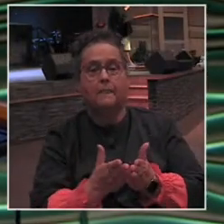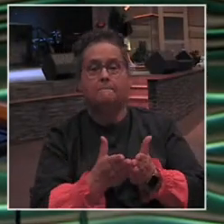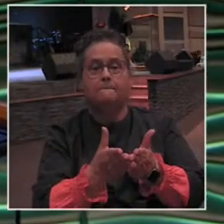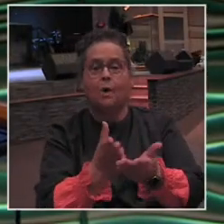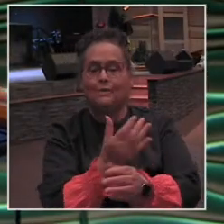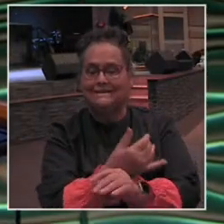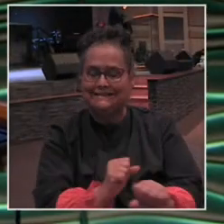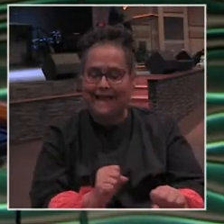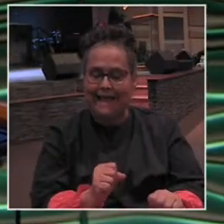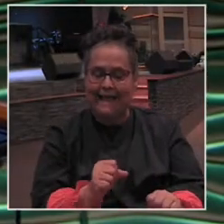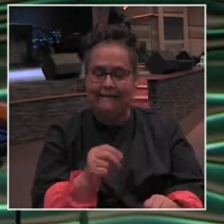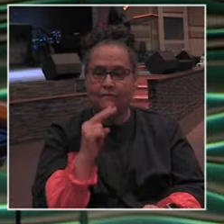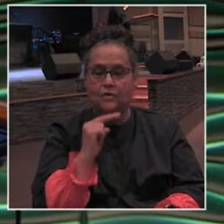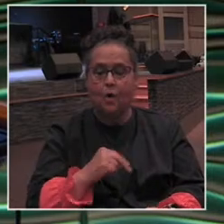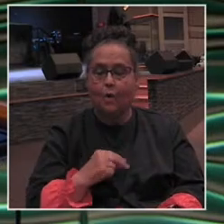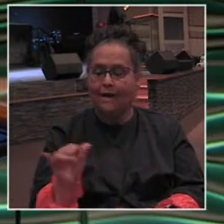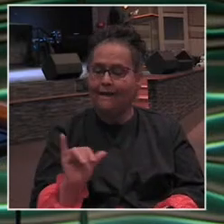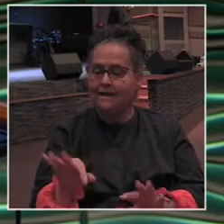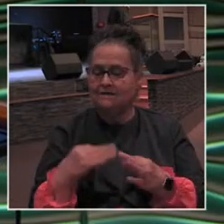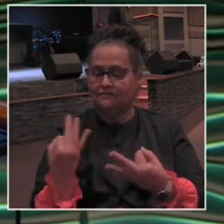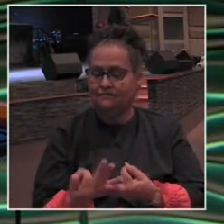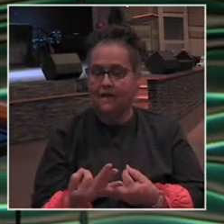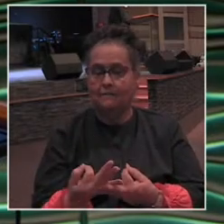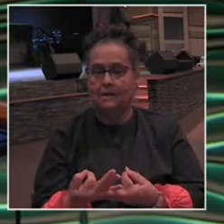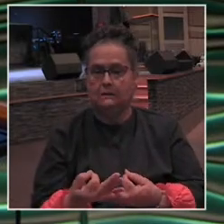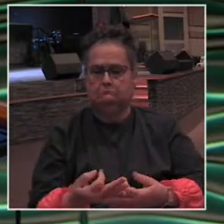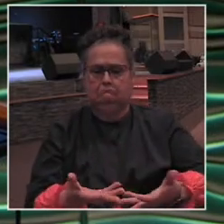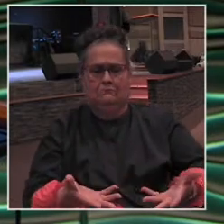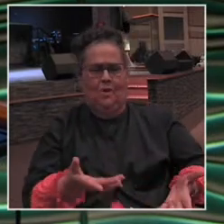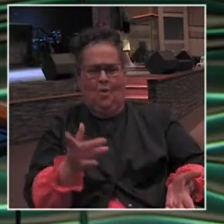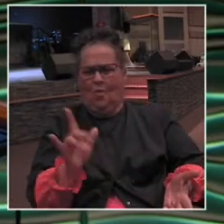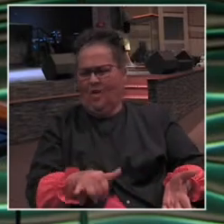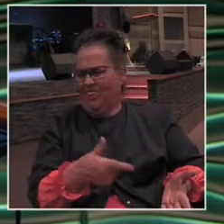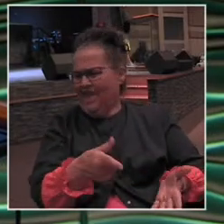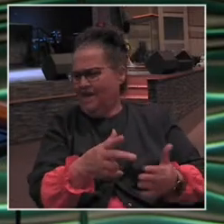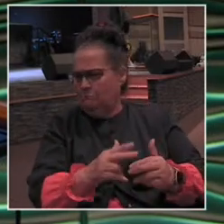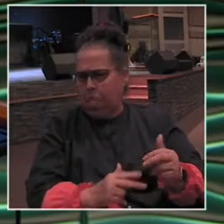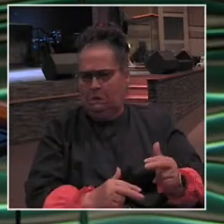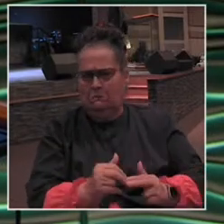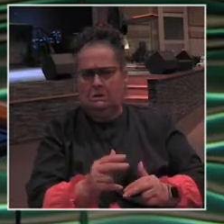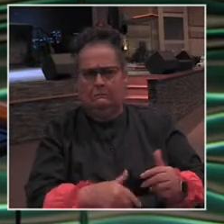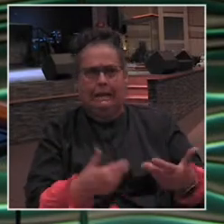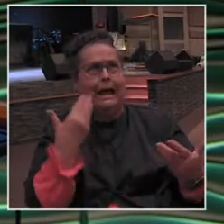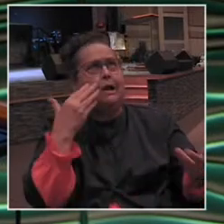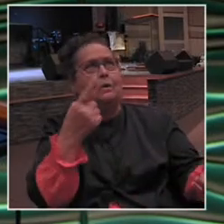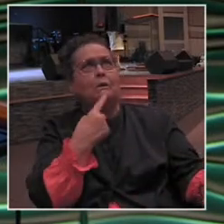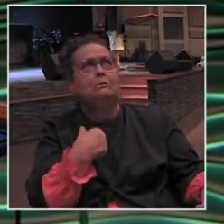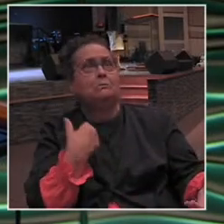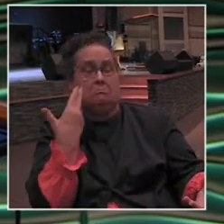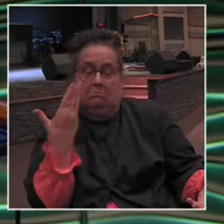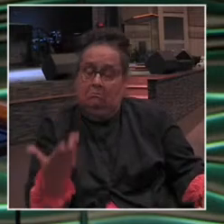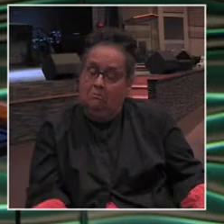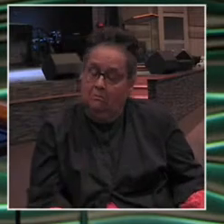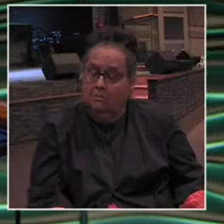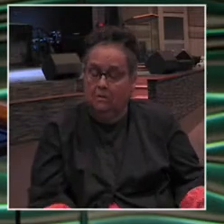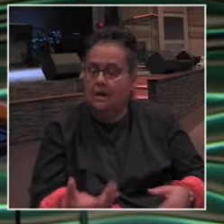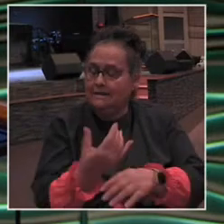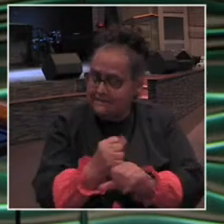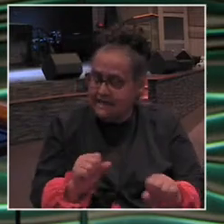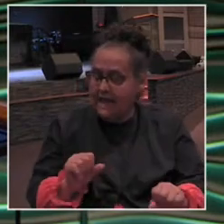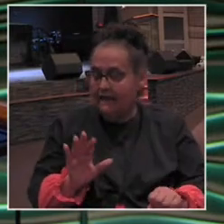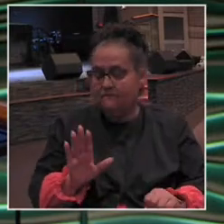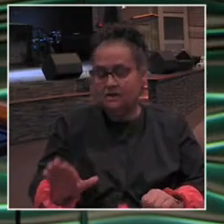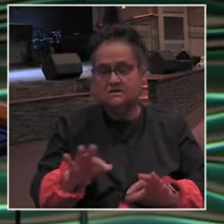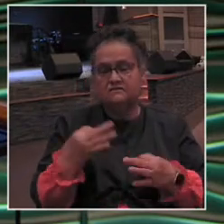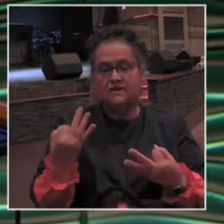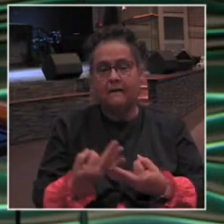saved Noah and his family from death. This unknown structure that he had no idea why God told him to do it saved Noah.